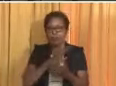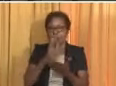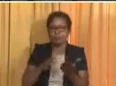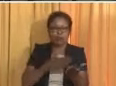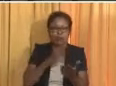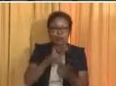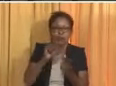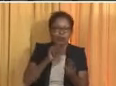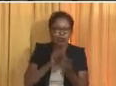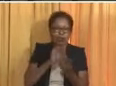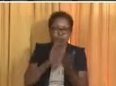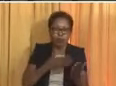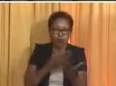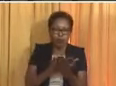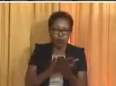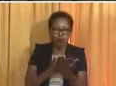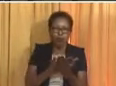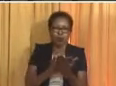parliamentary reform,